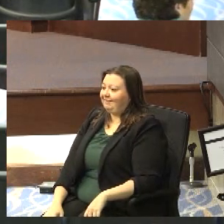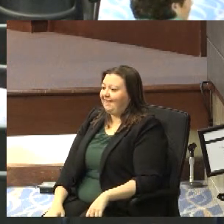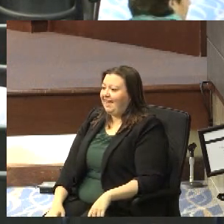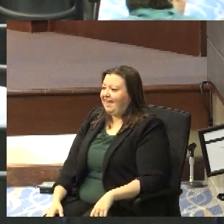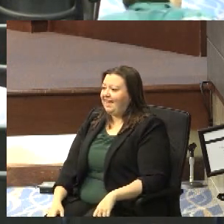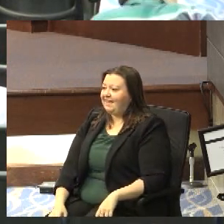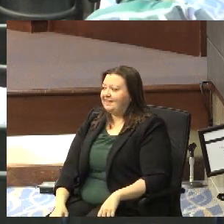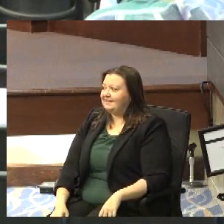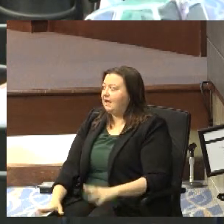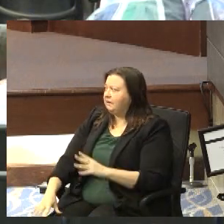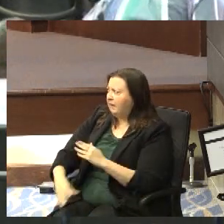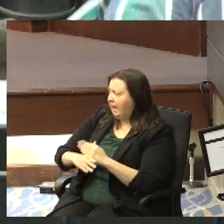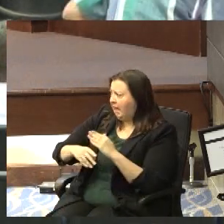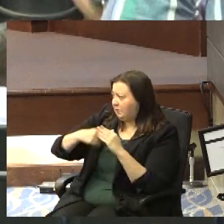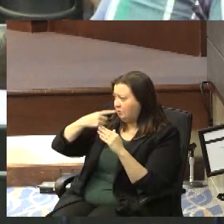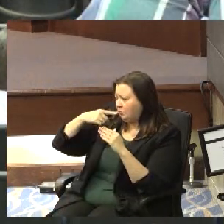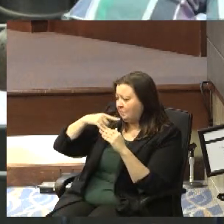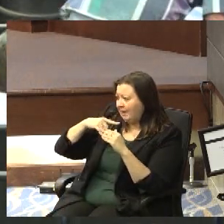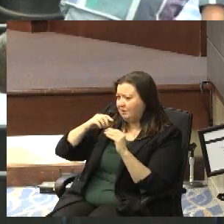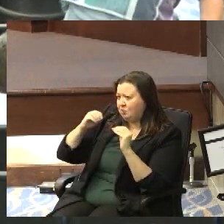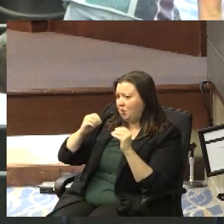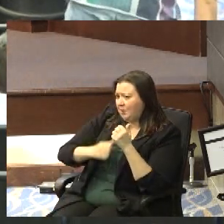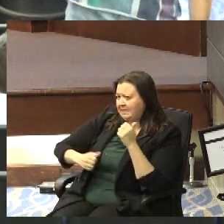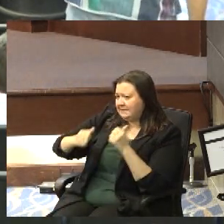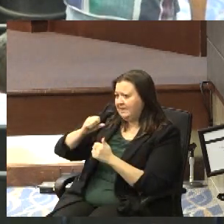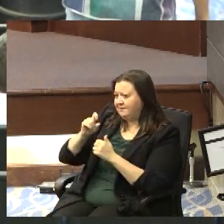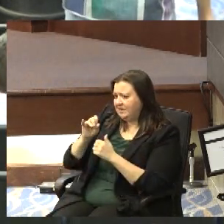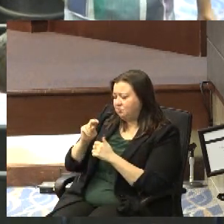Mayor, if I may, there's not going to be an executive session. Okay.